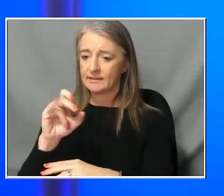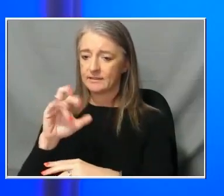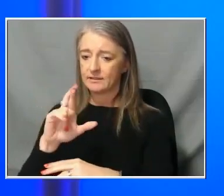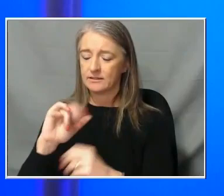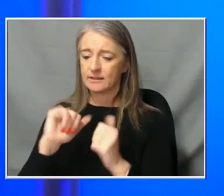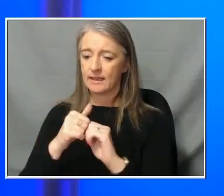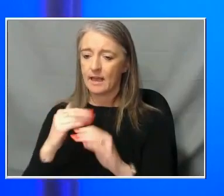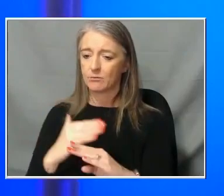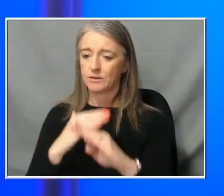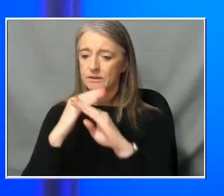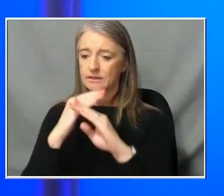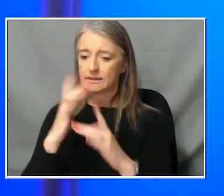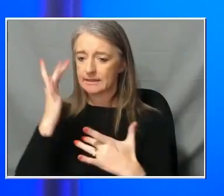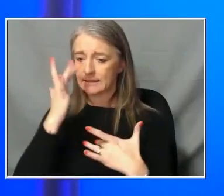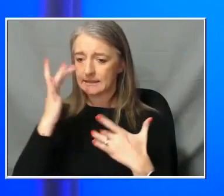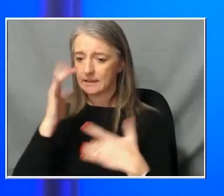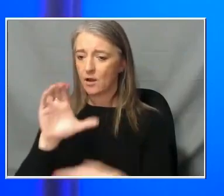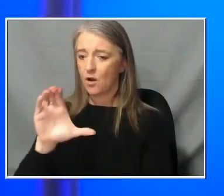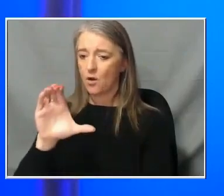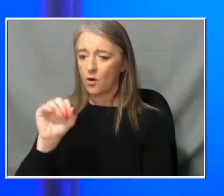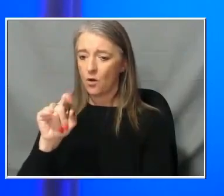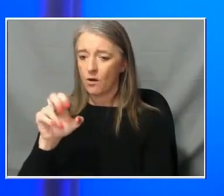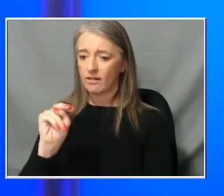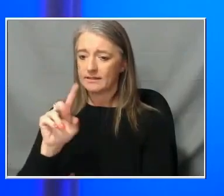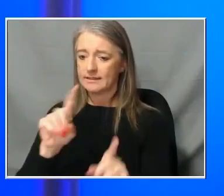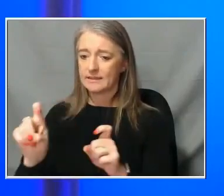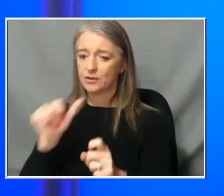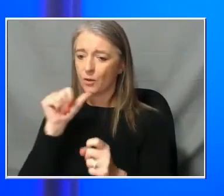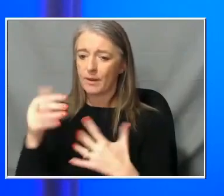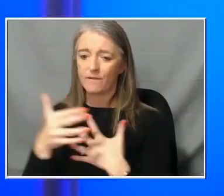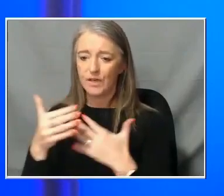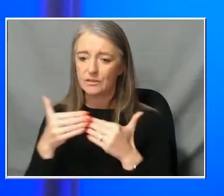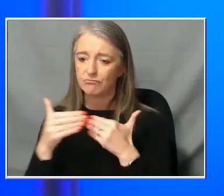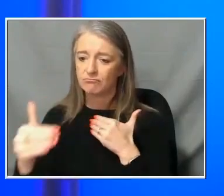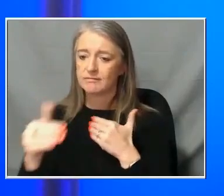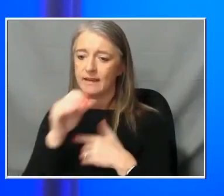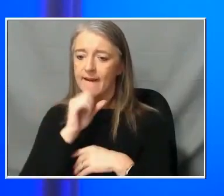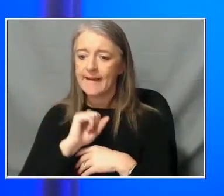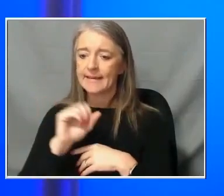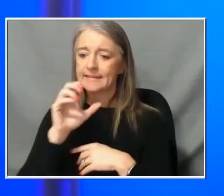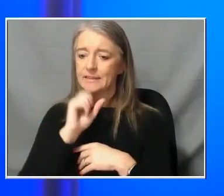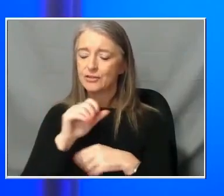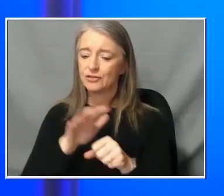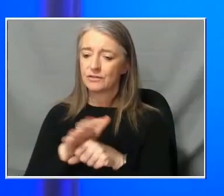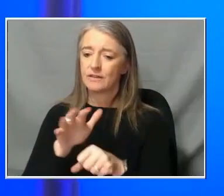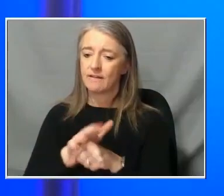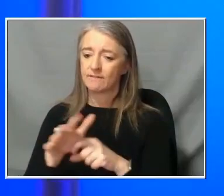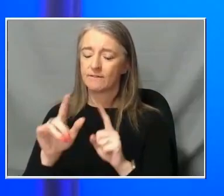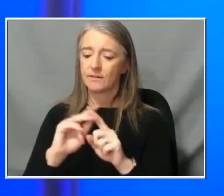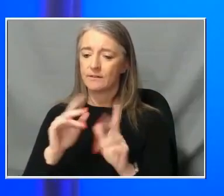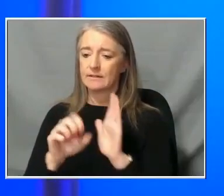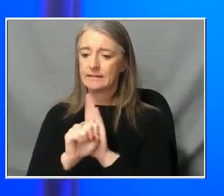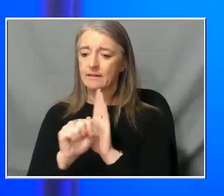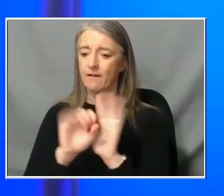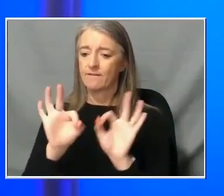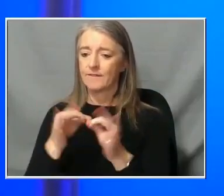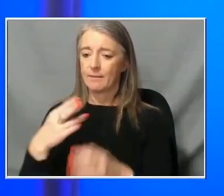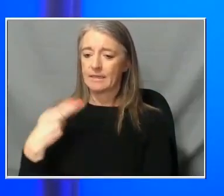this disease right now is a colonoscopy. Don't be afraid to get it. If you're of age, or if you're concerned about symptoms, or you have a family history, go